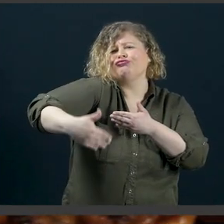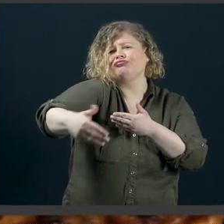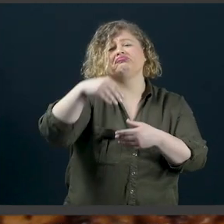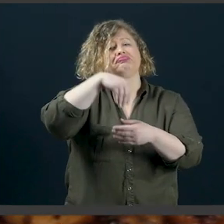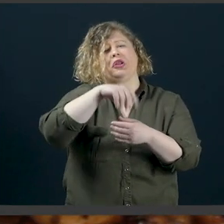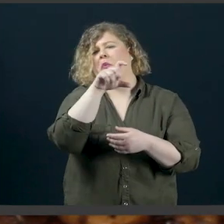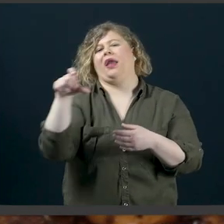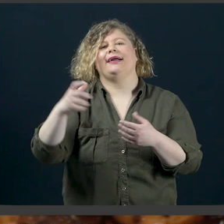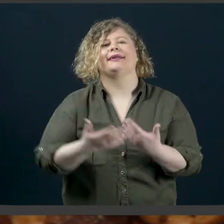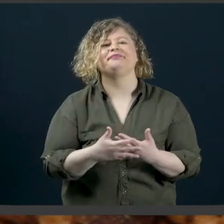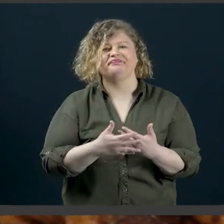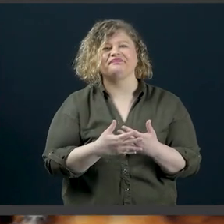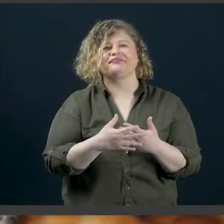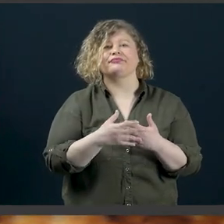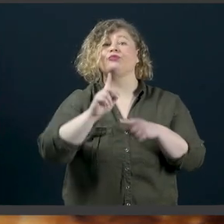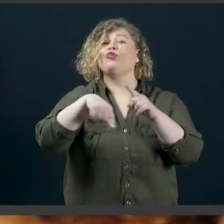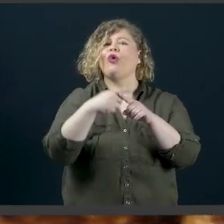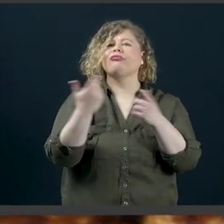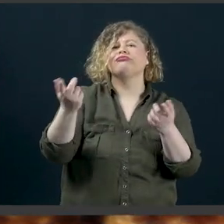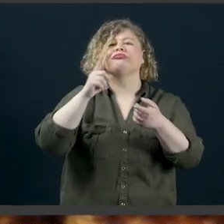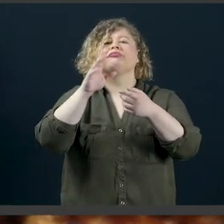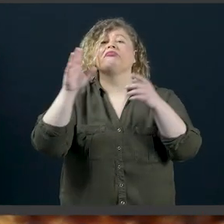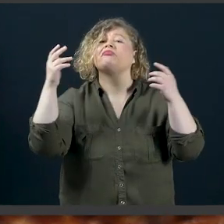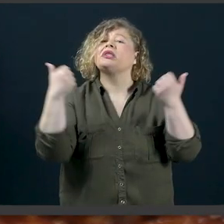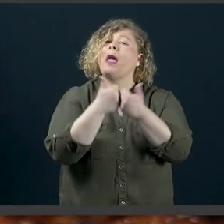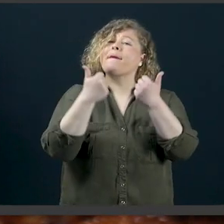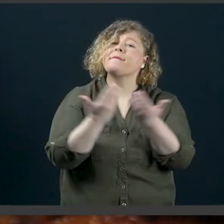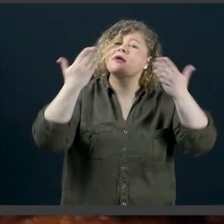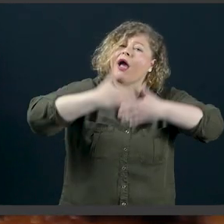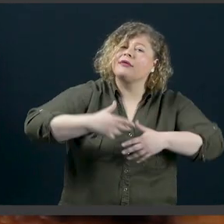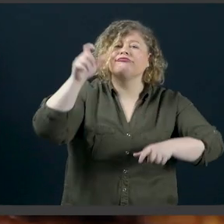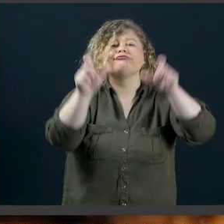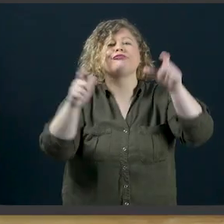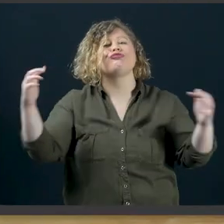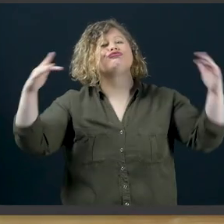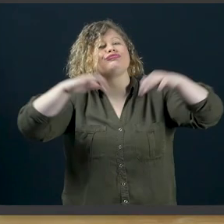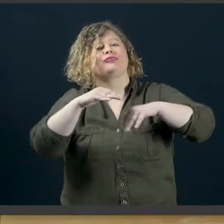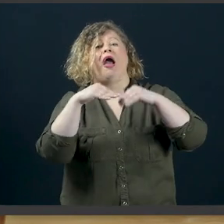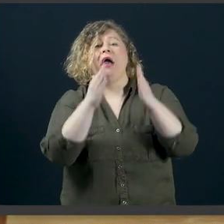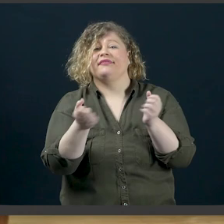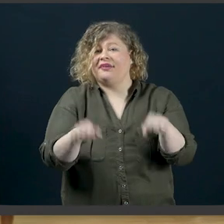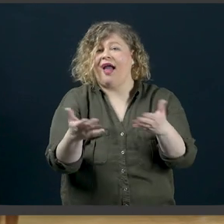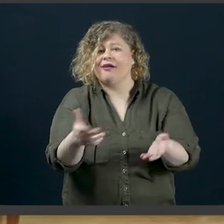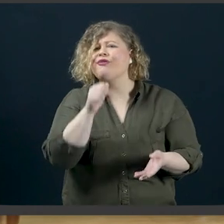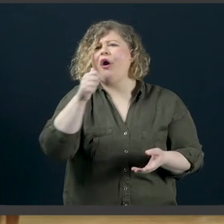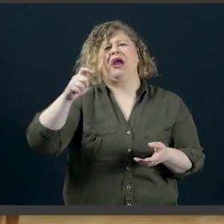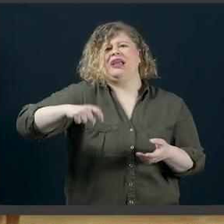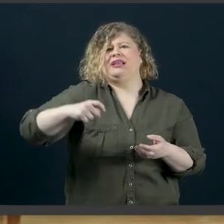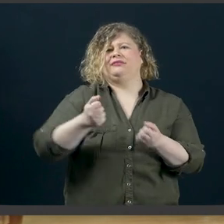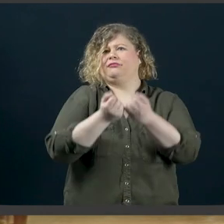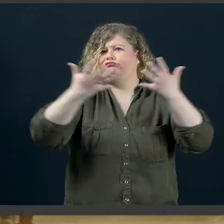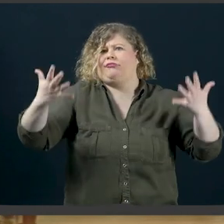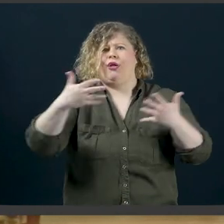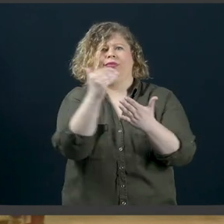week or when the guys come over for game night you don't need a lot of ingredients to